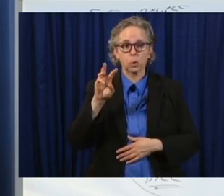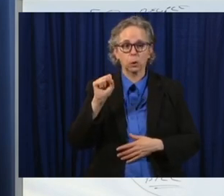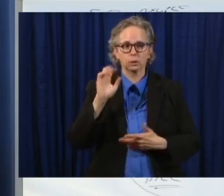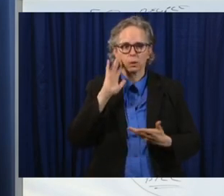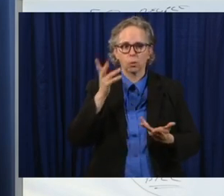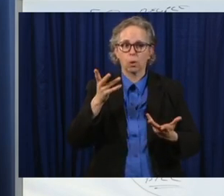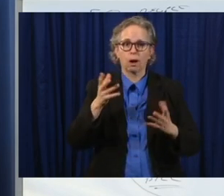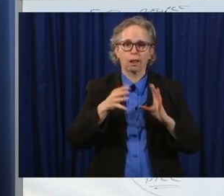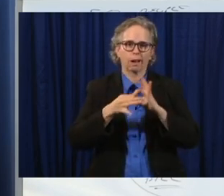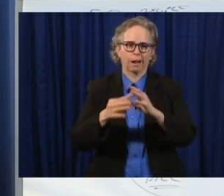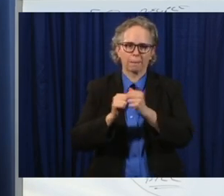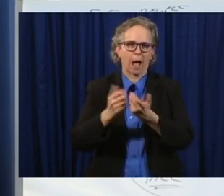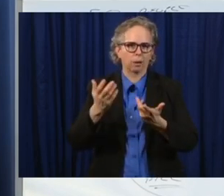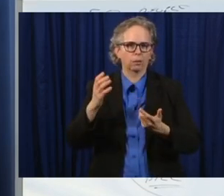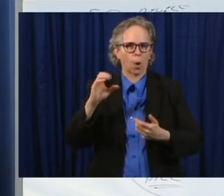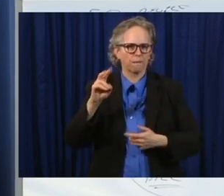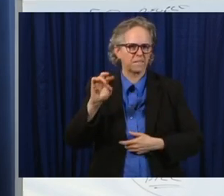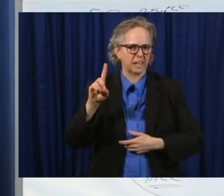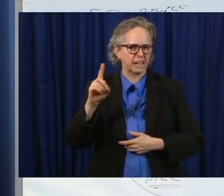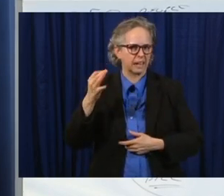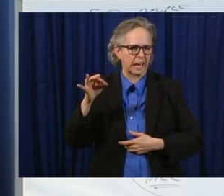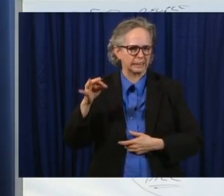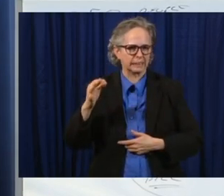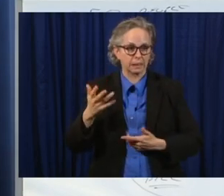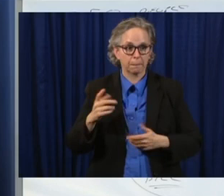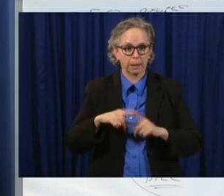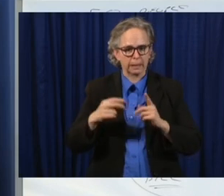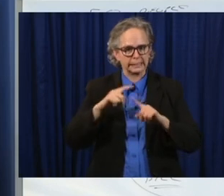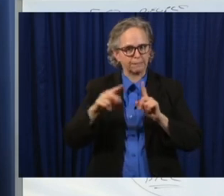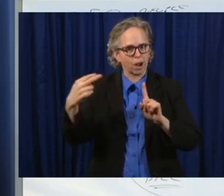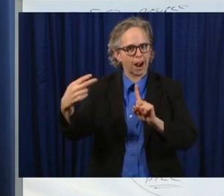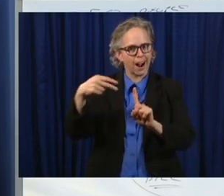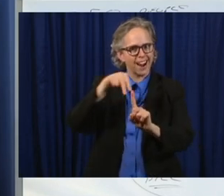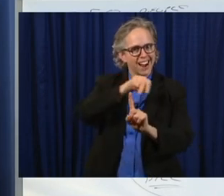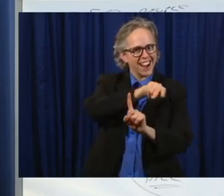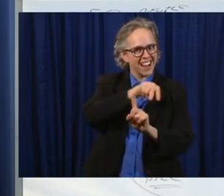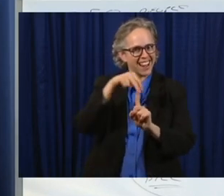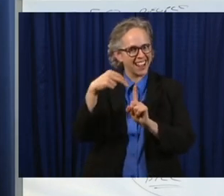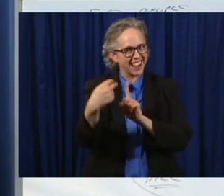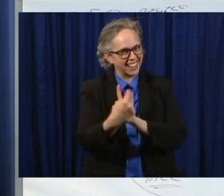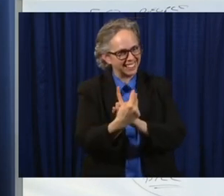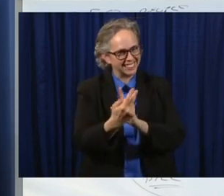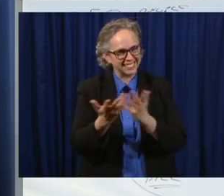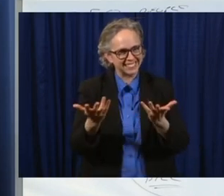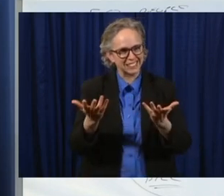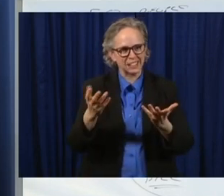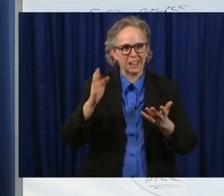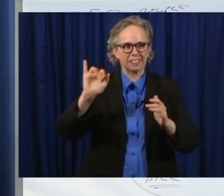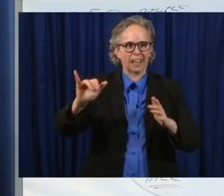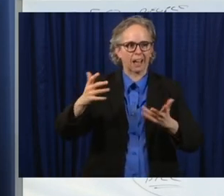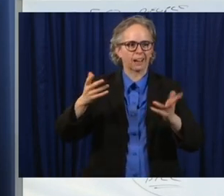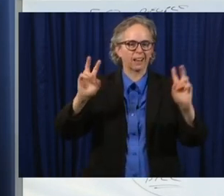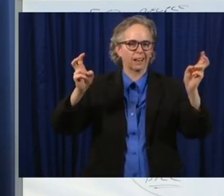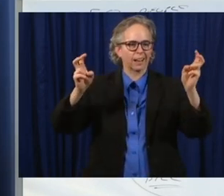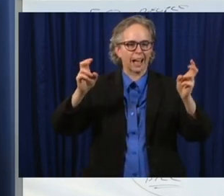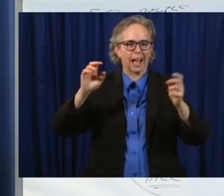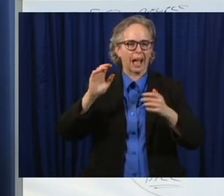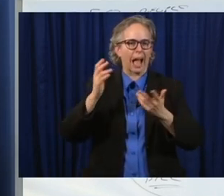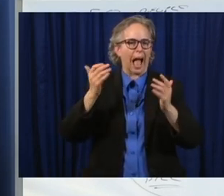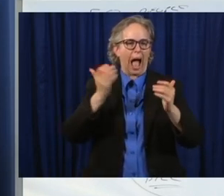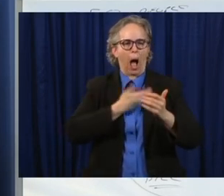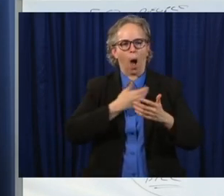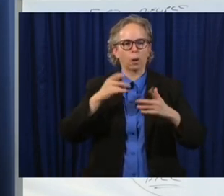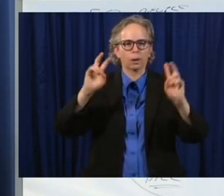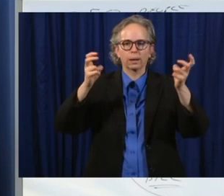understandable. But you get a lot of different views out there. So it's the marketplace of ideas. So I think Ohioans